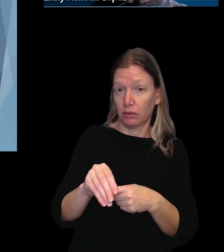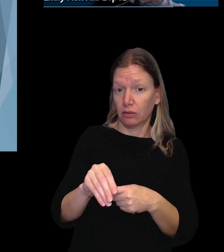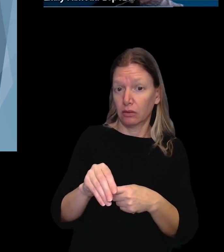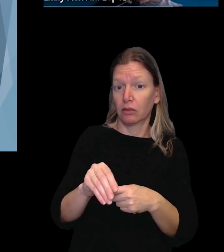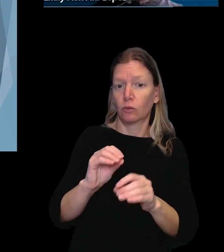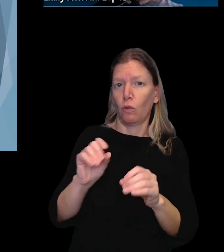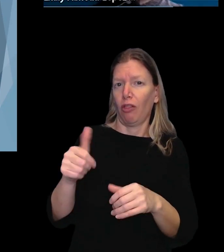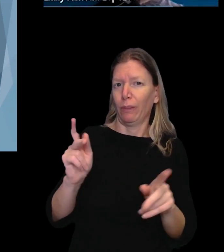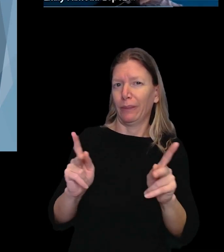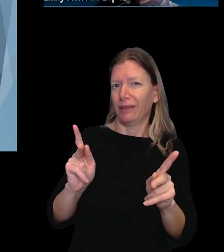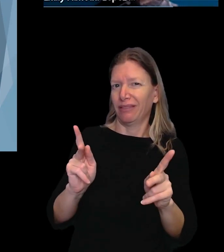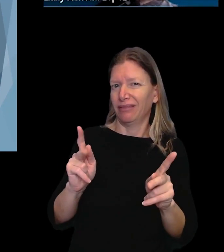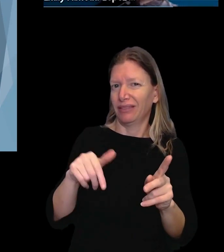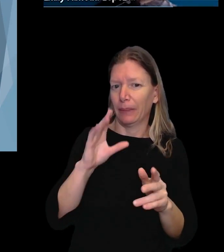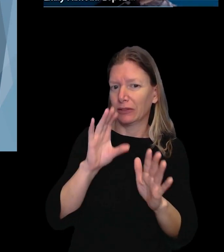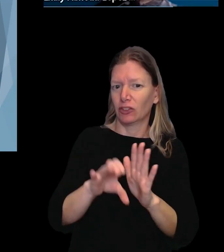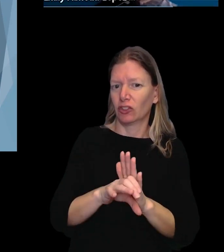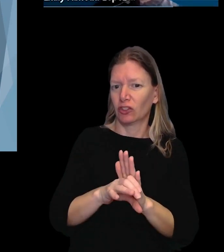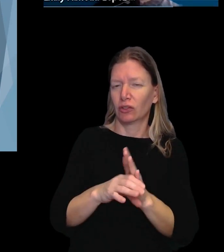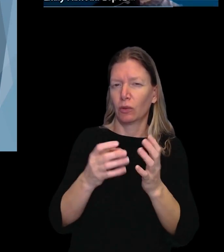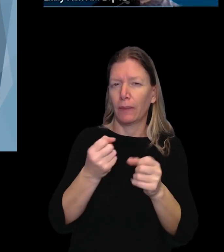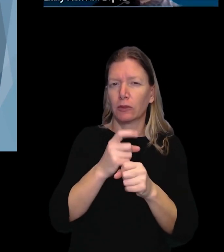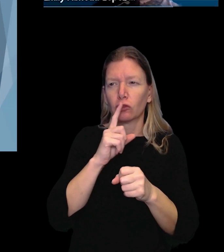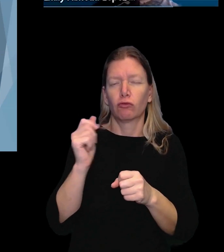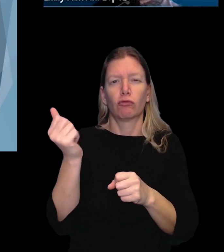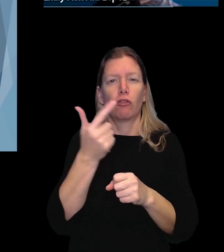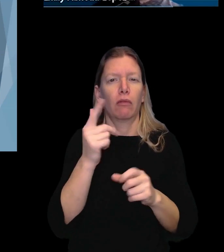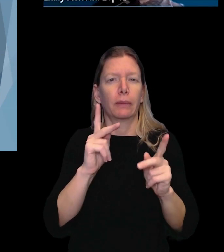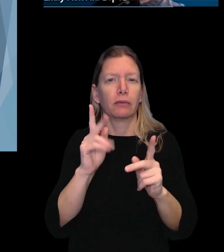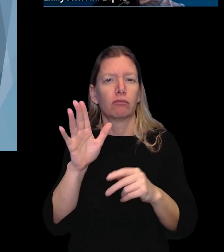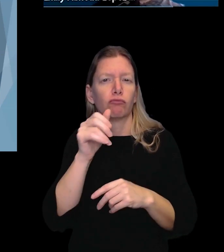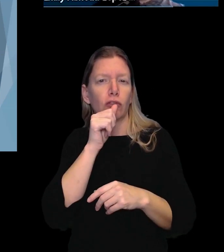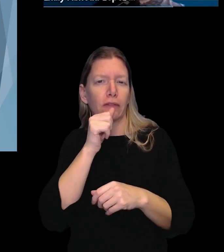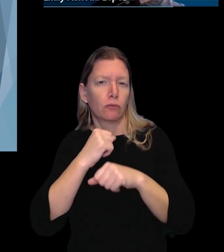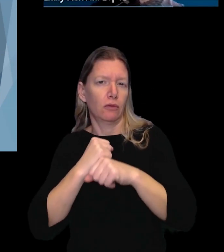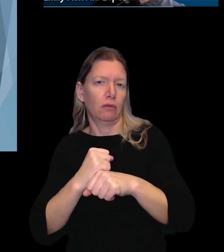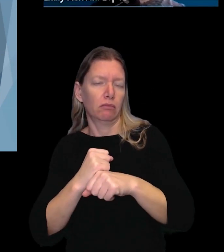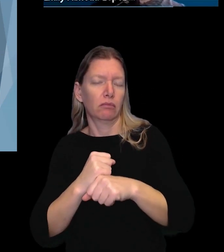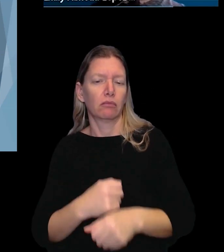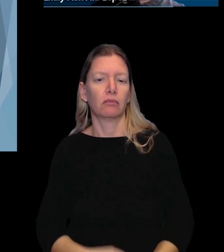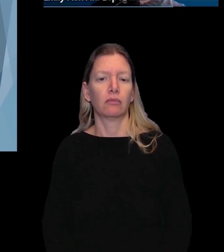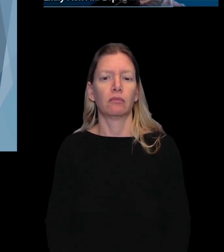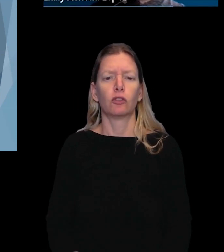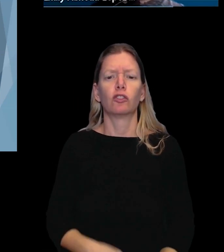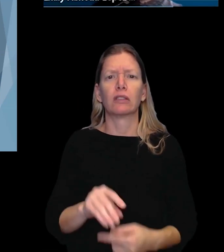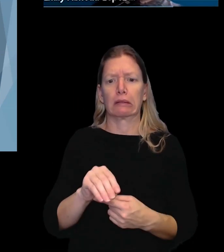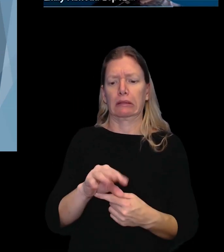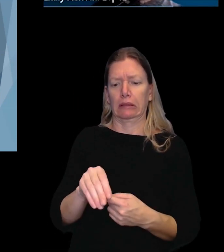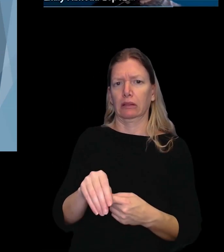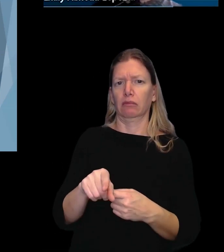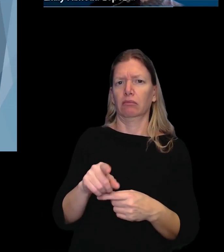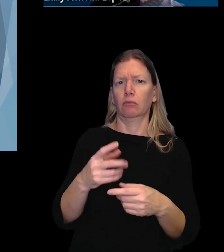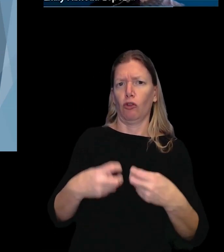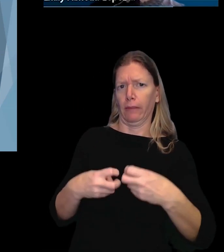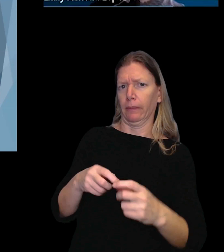pictures, there are no other people in them. We want to maintain everybody's privacy at the polls.